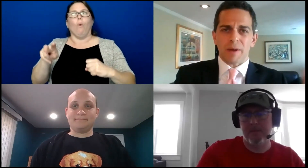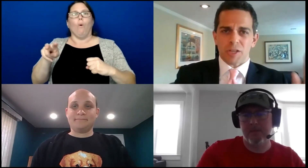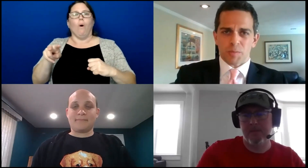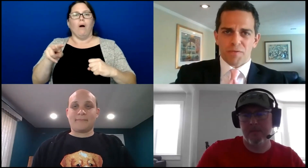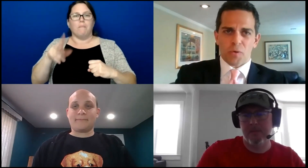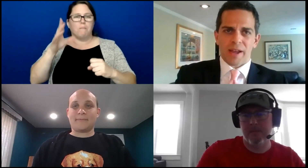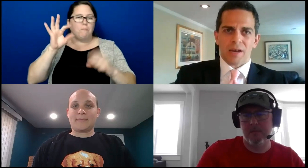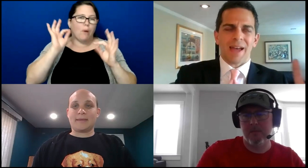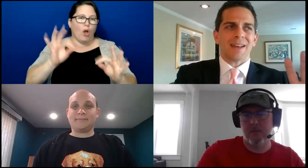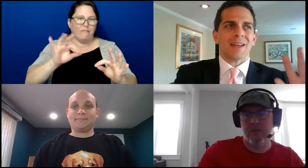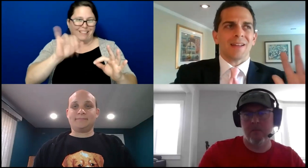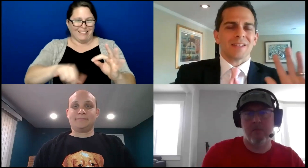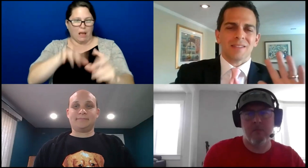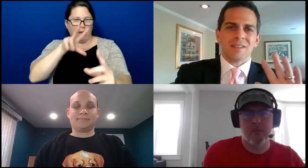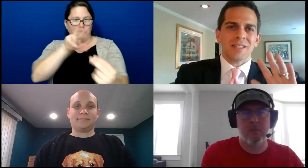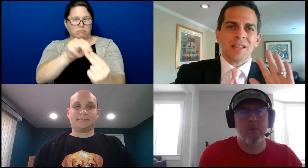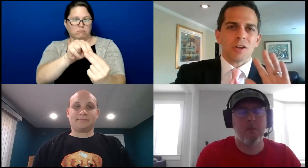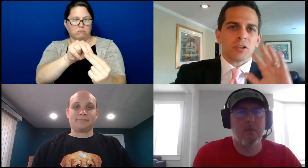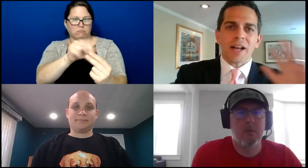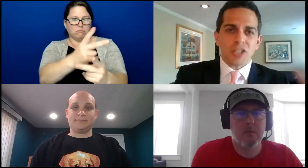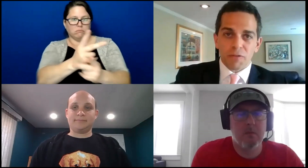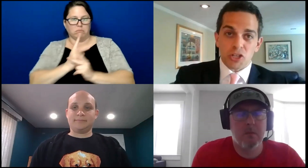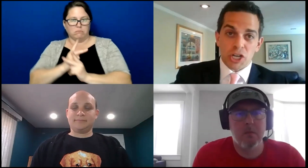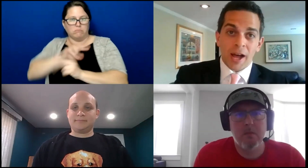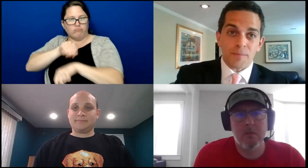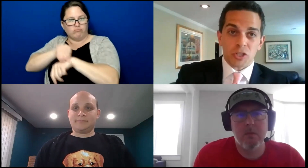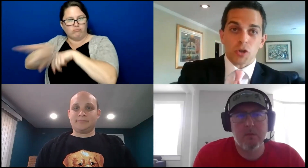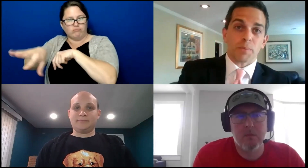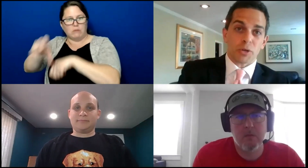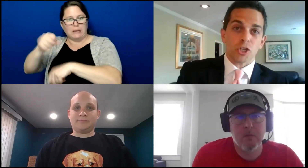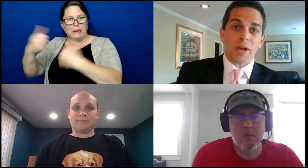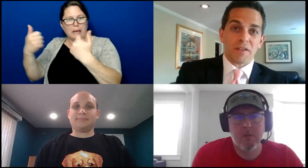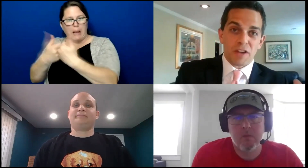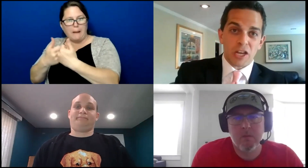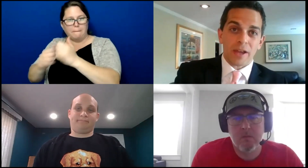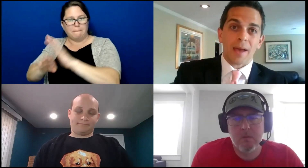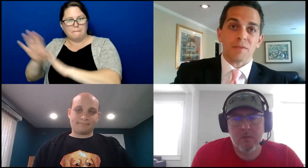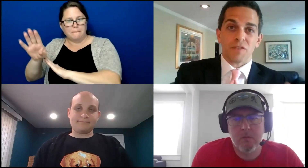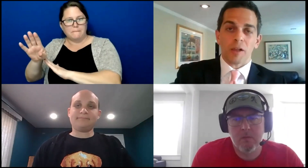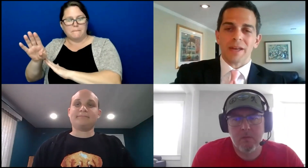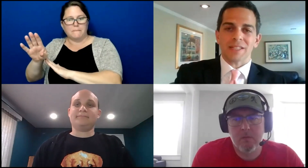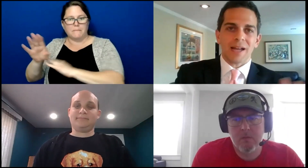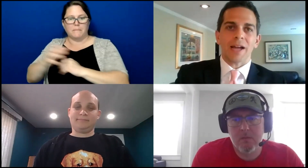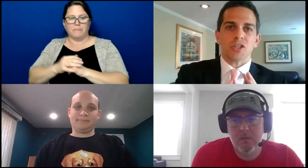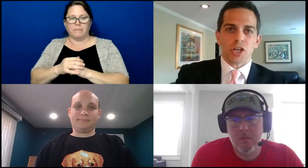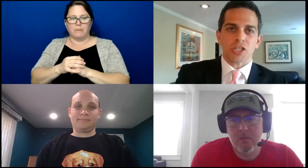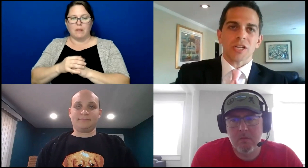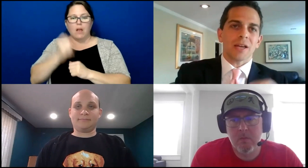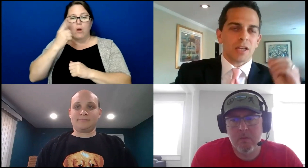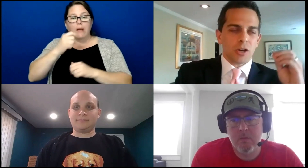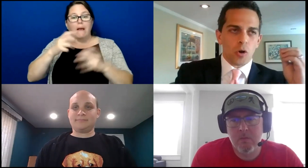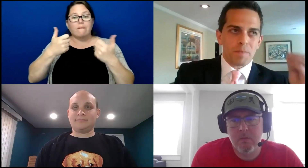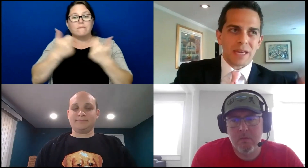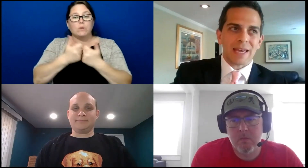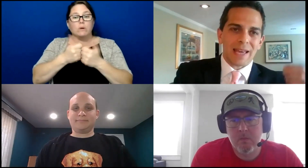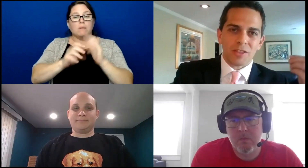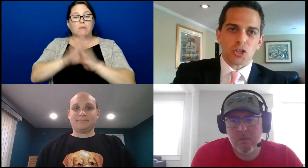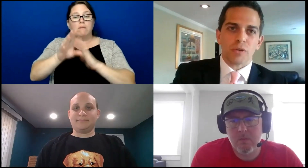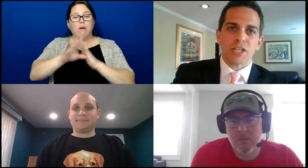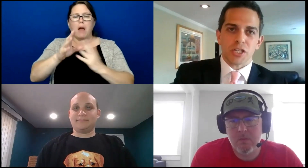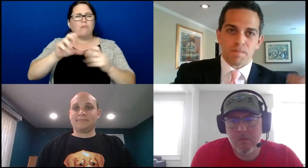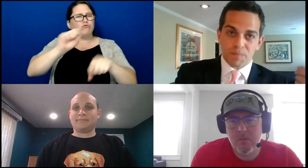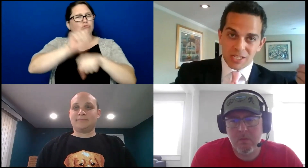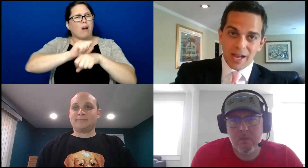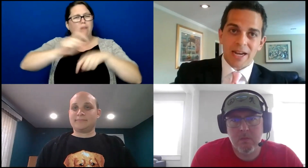we talked about this beforehand, that there's lots of different jobs you can pursue in video game development. It's not just, being